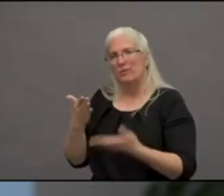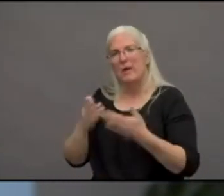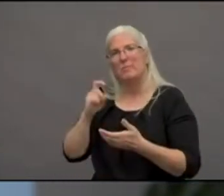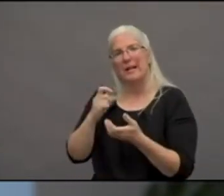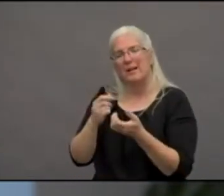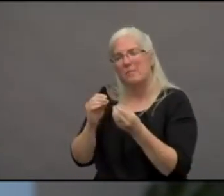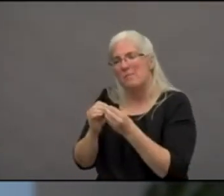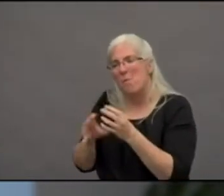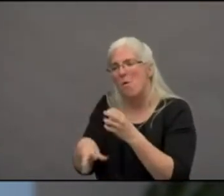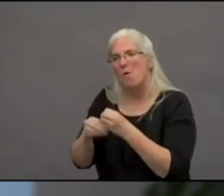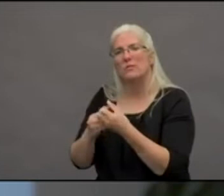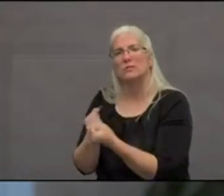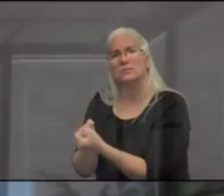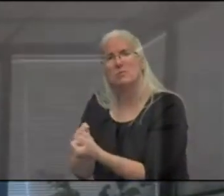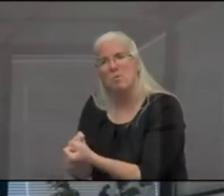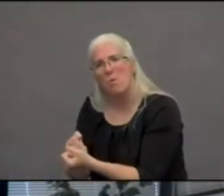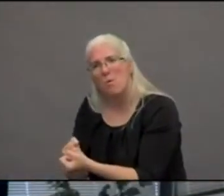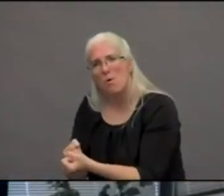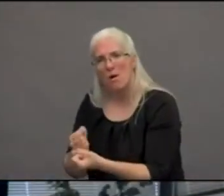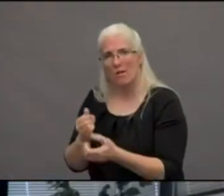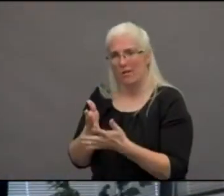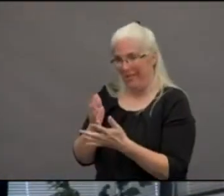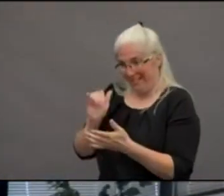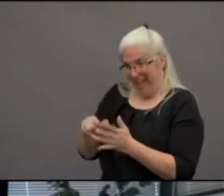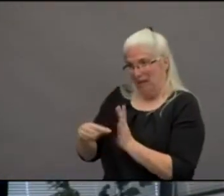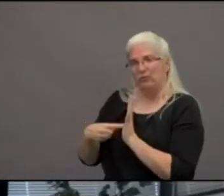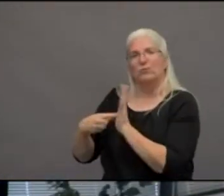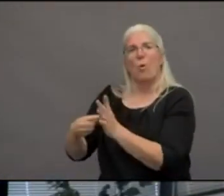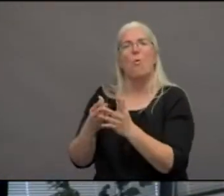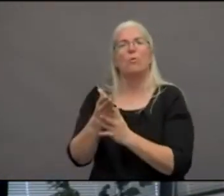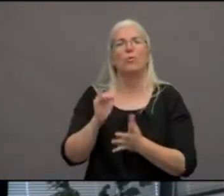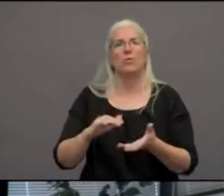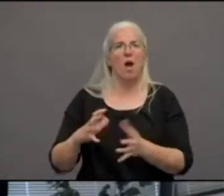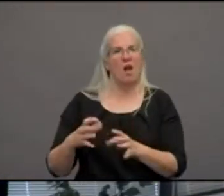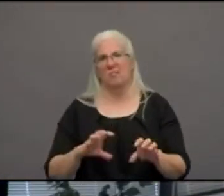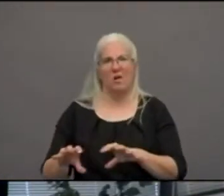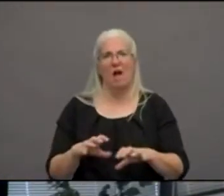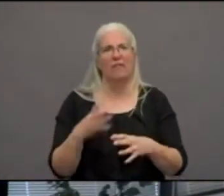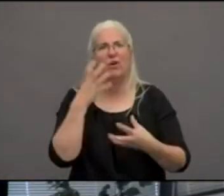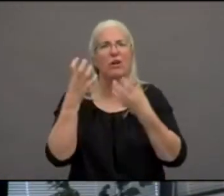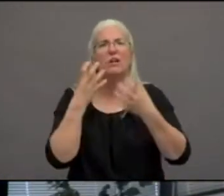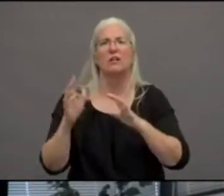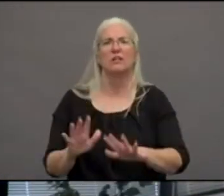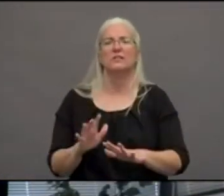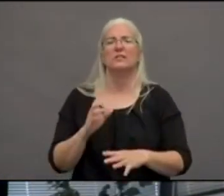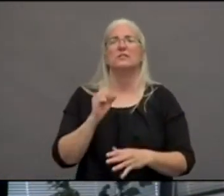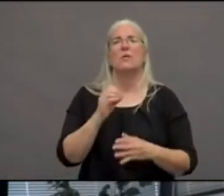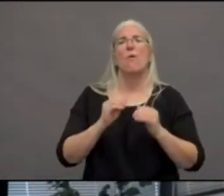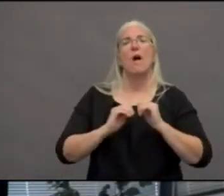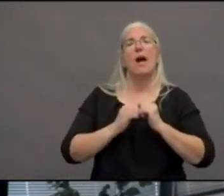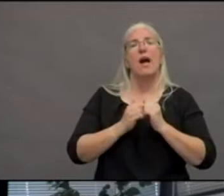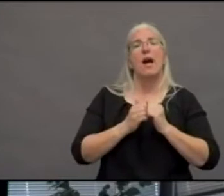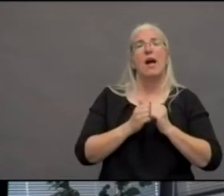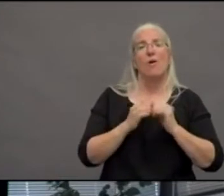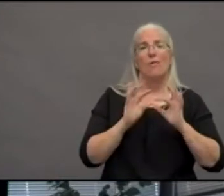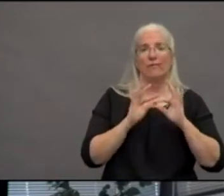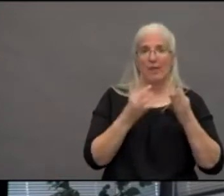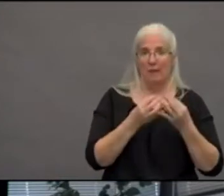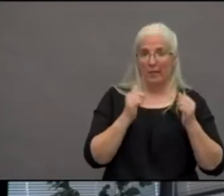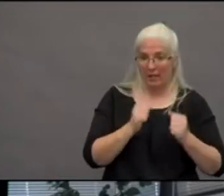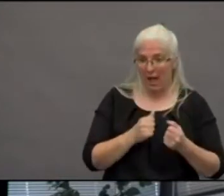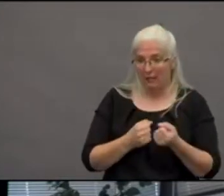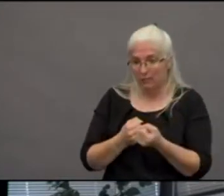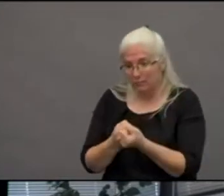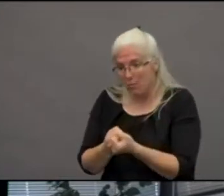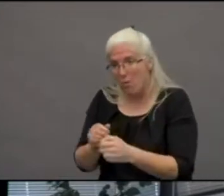stressed through their behavior. So what are some ways that caregivers can support their children and protect their mental health at this